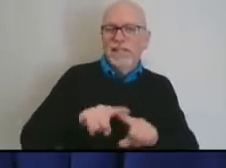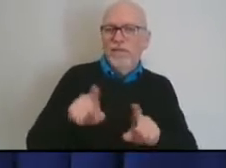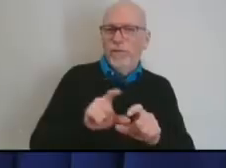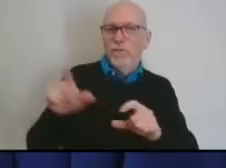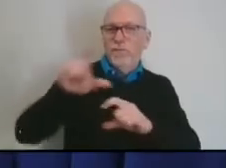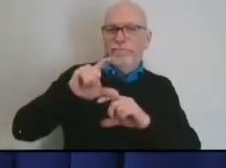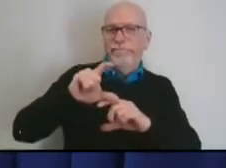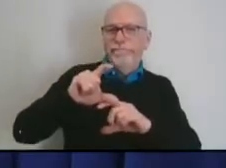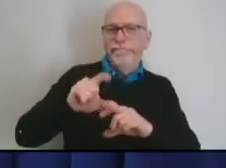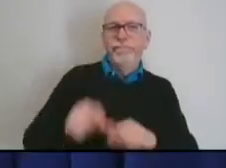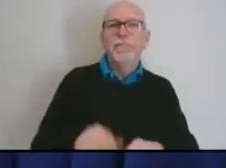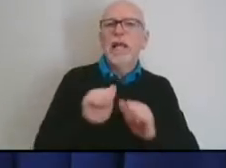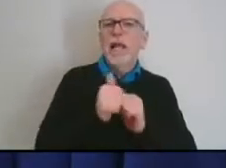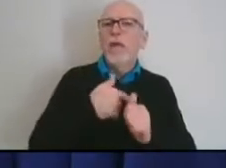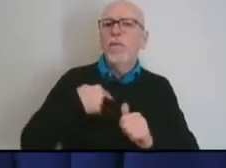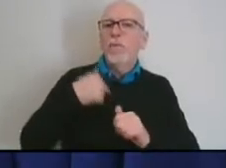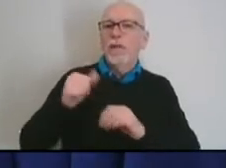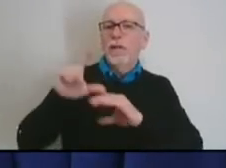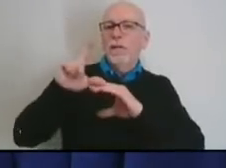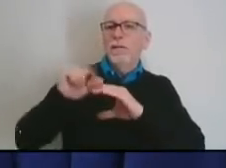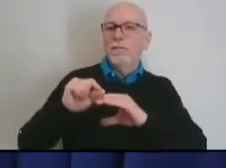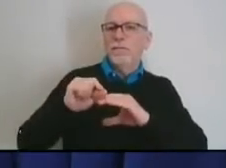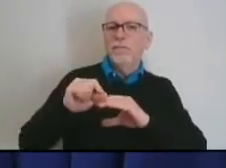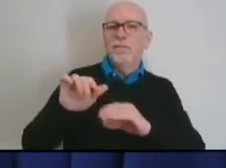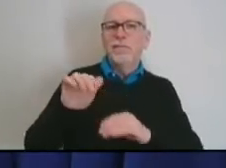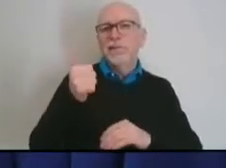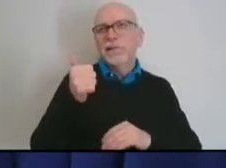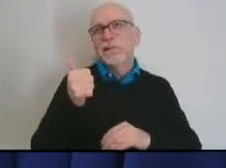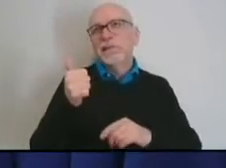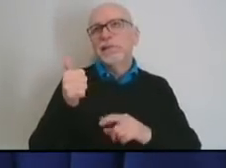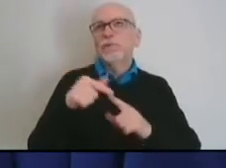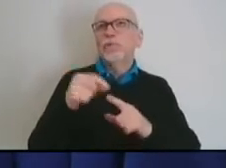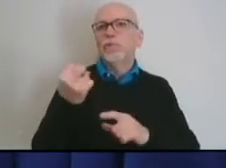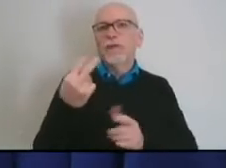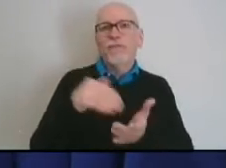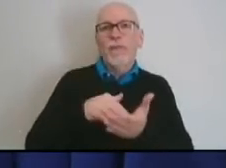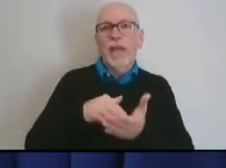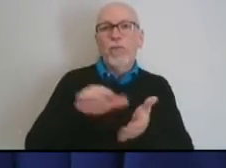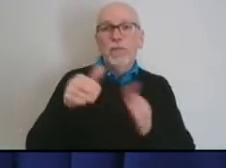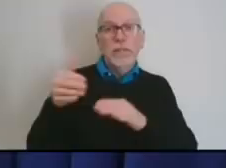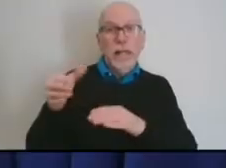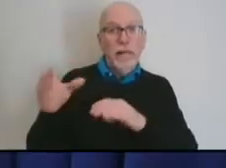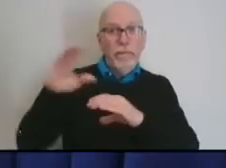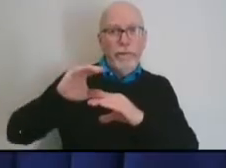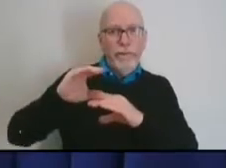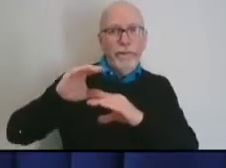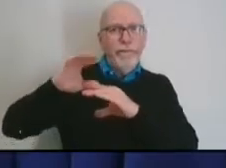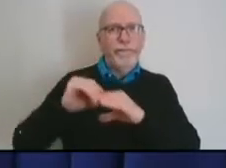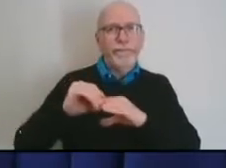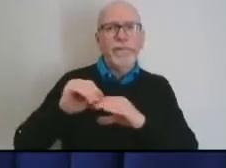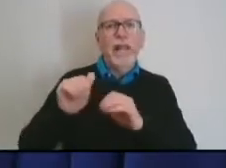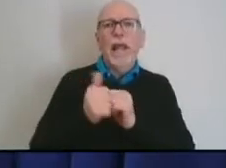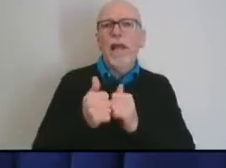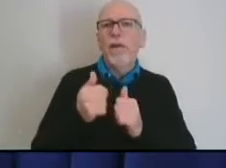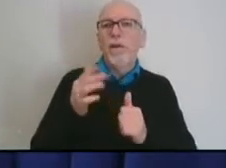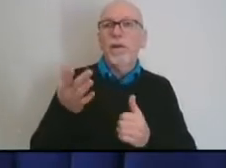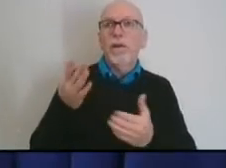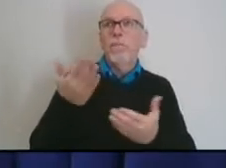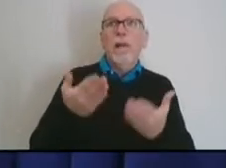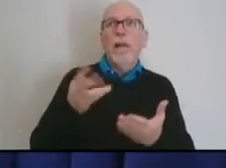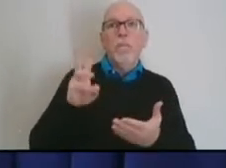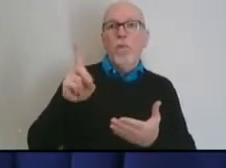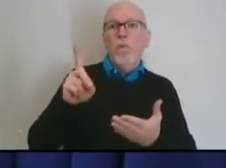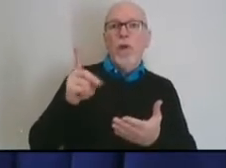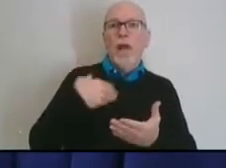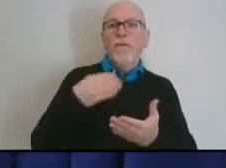we reduce that 10, 11, 12,000 deaths that otherwise probably would have been more